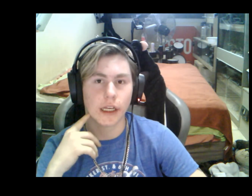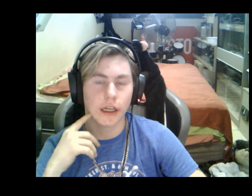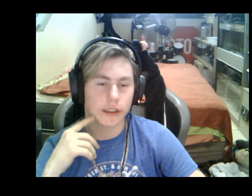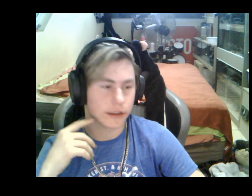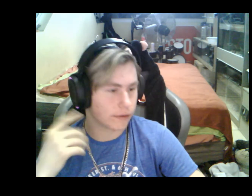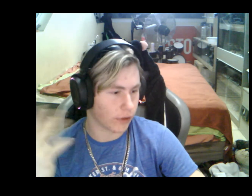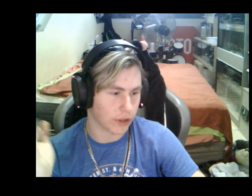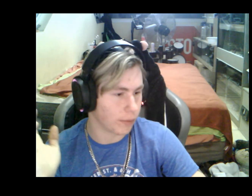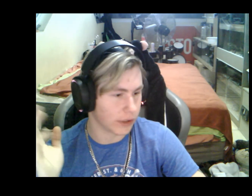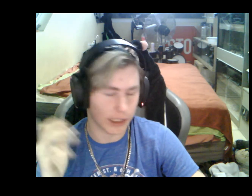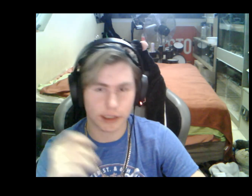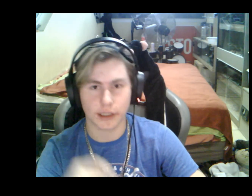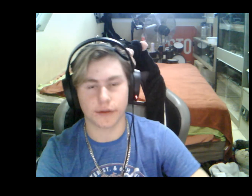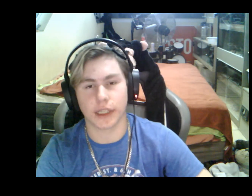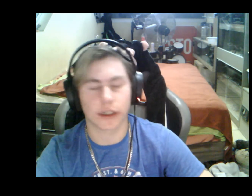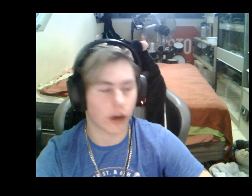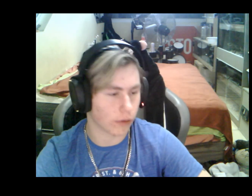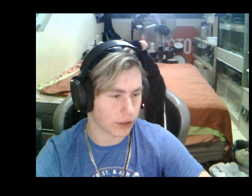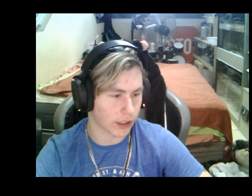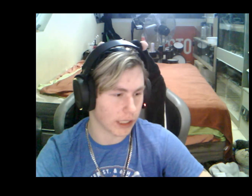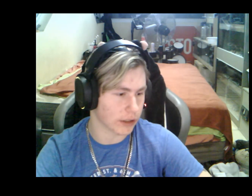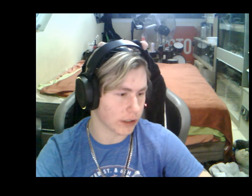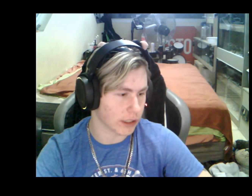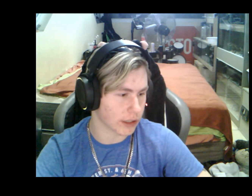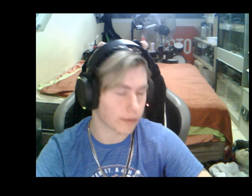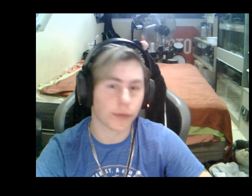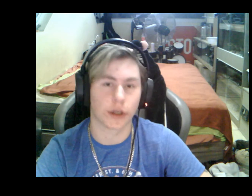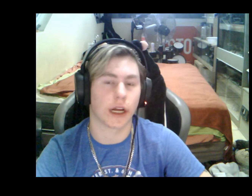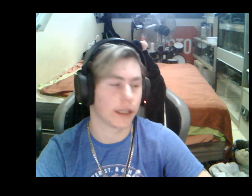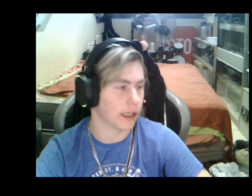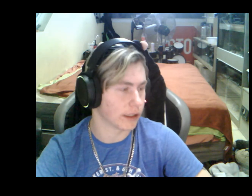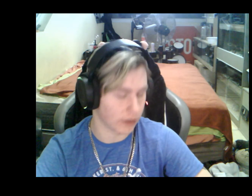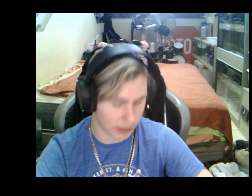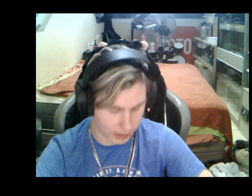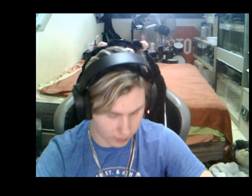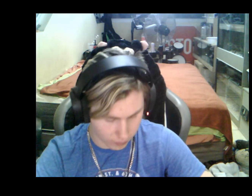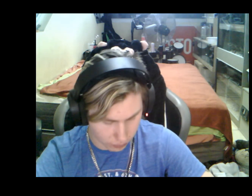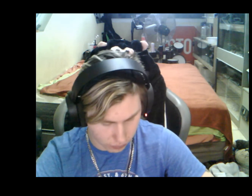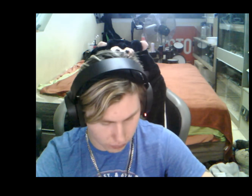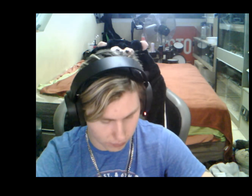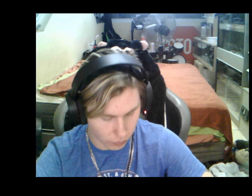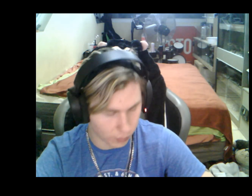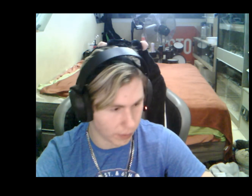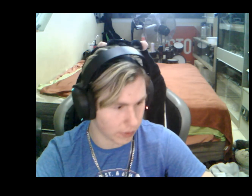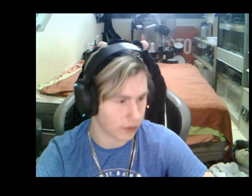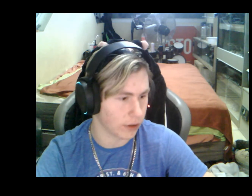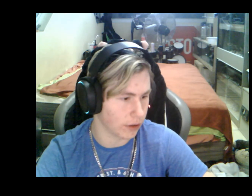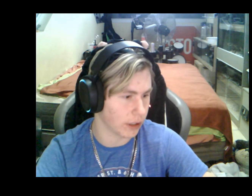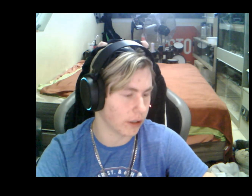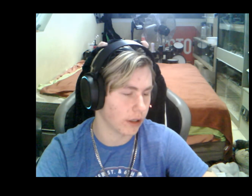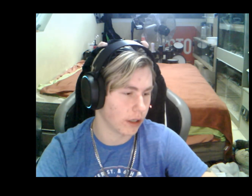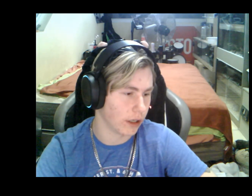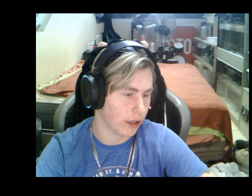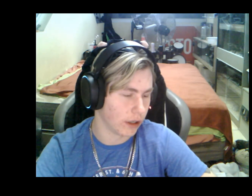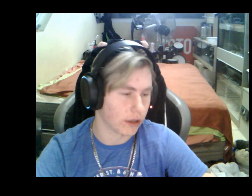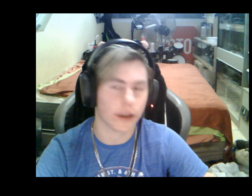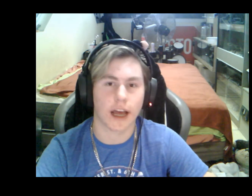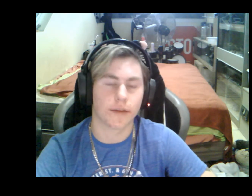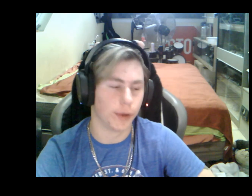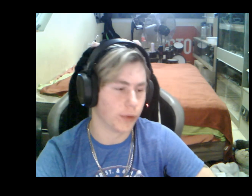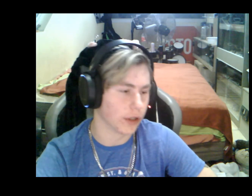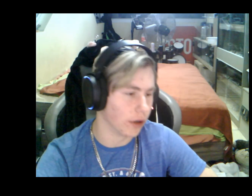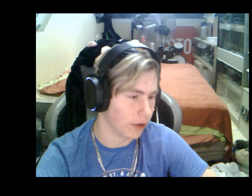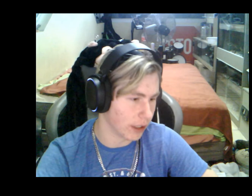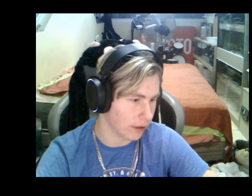have, for example, DSTV and can't watch it there. So I just put it out here so it's easier for more people to know, you know. Rather